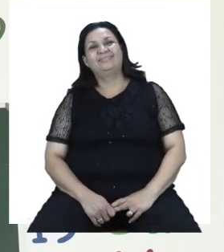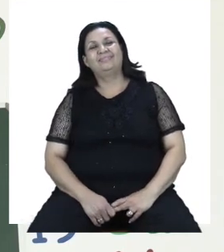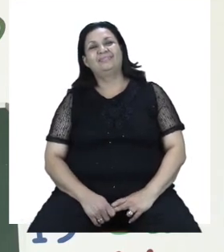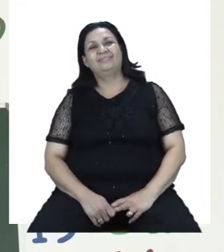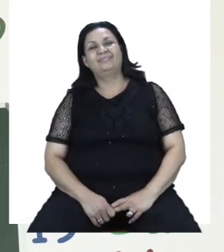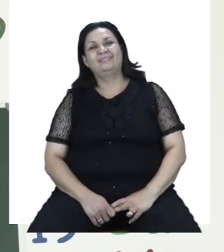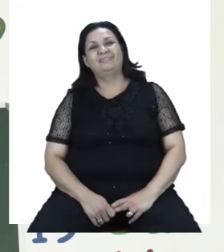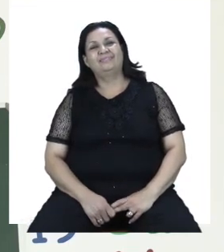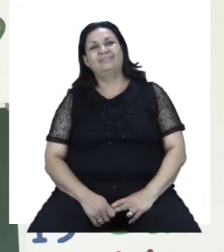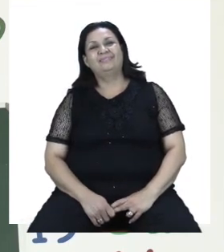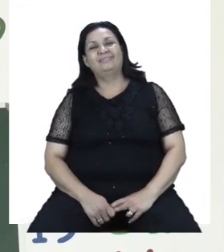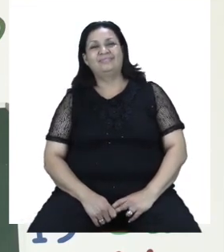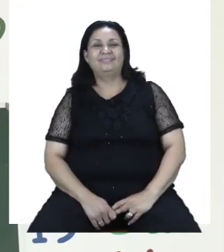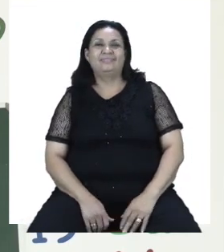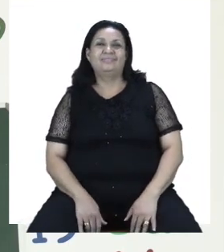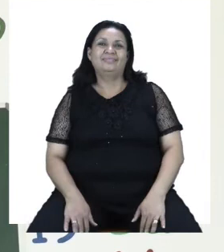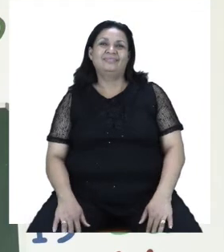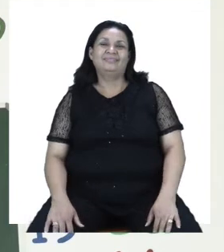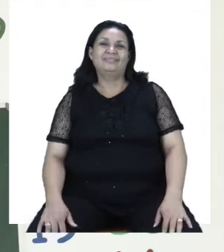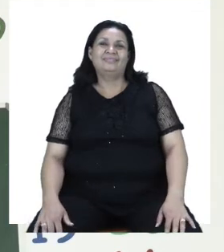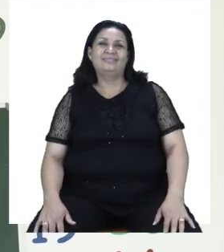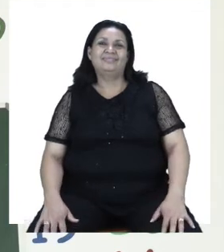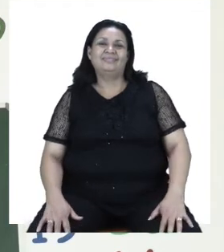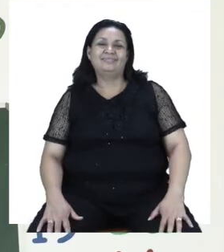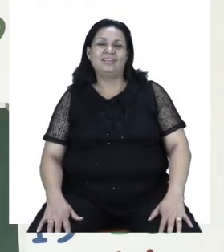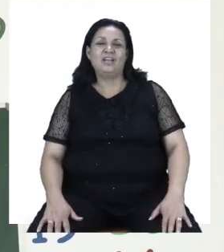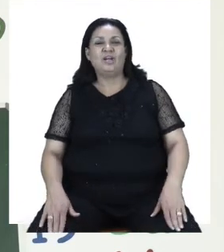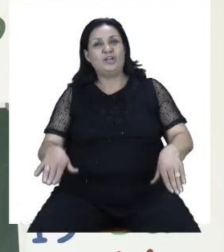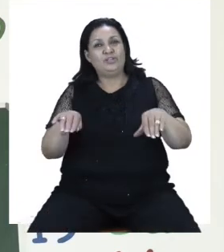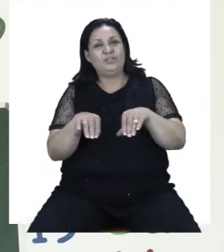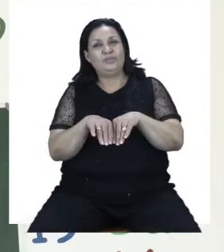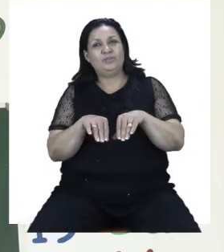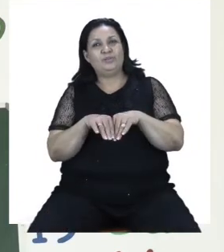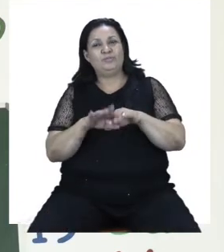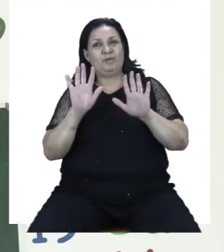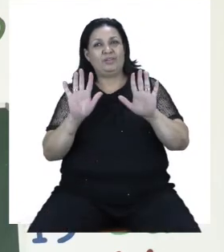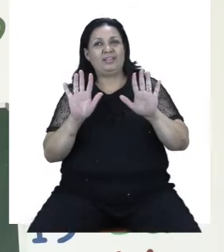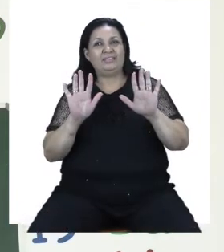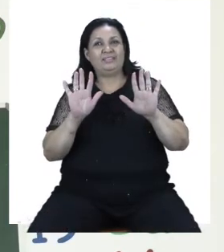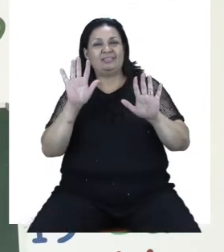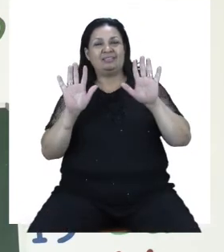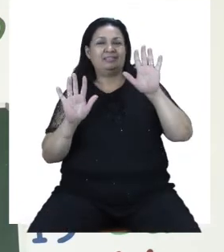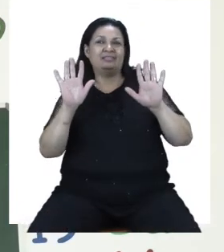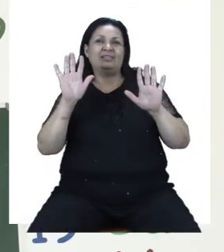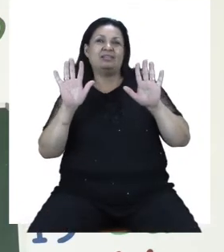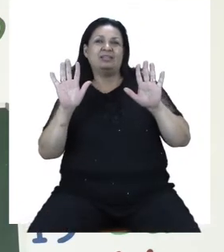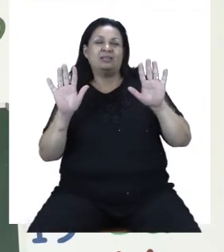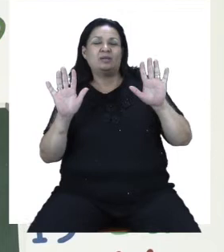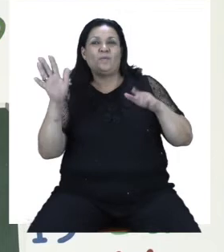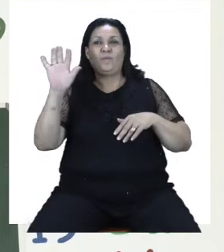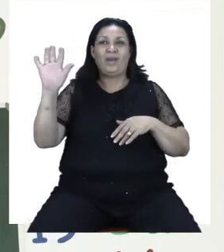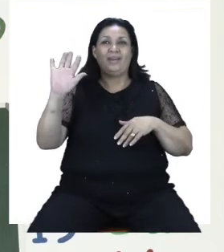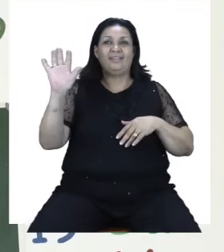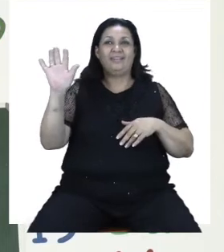Okay, now let's see if we can do it with both hands in the air. So wave with your right.